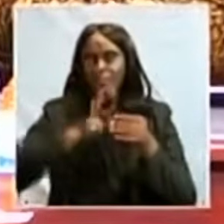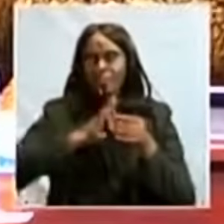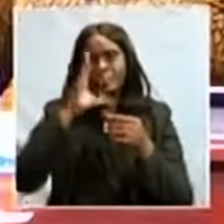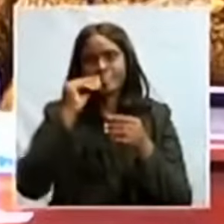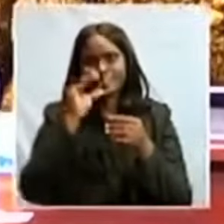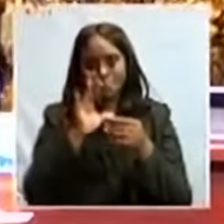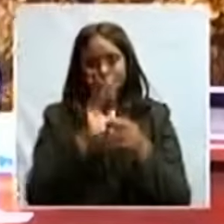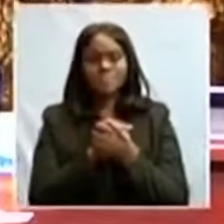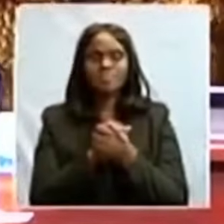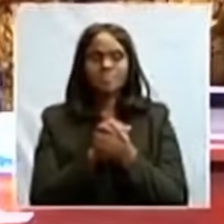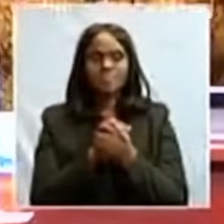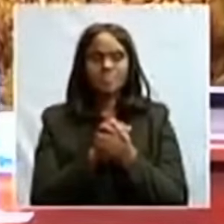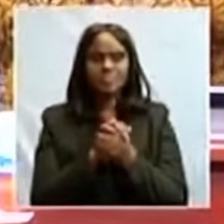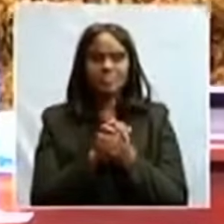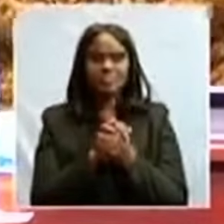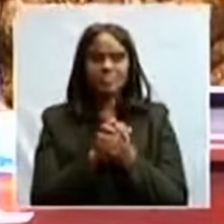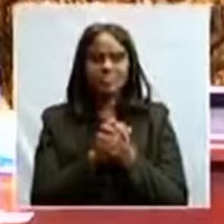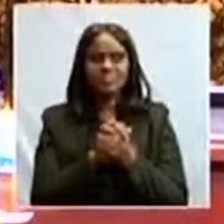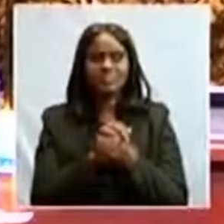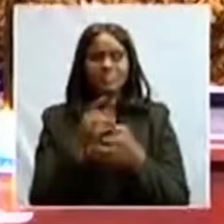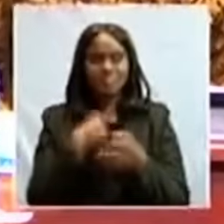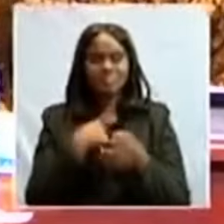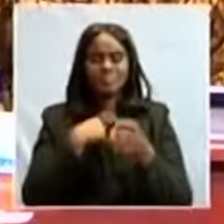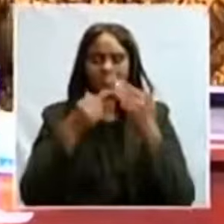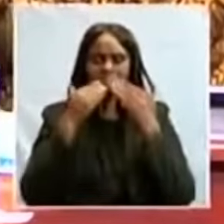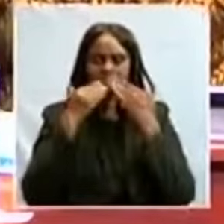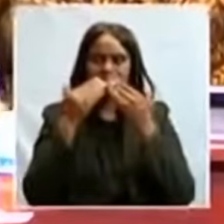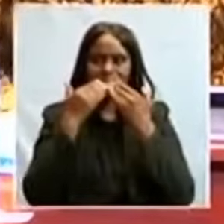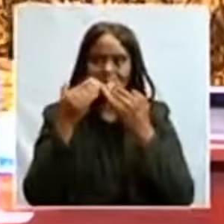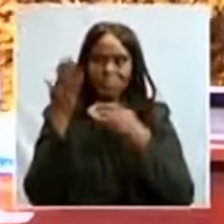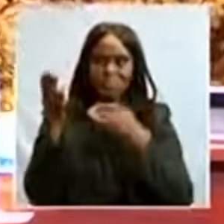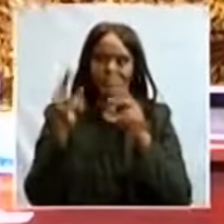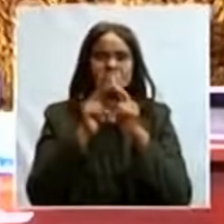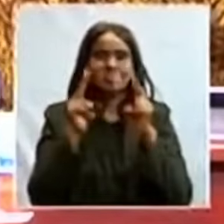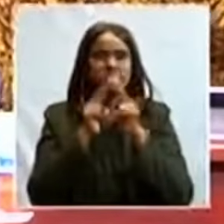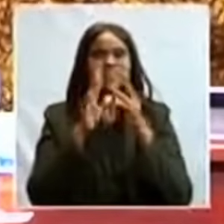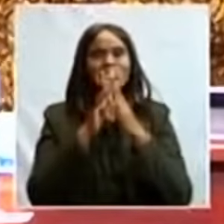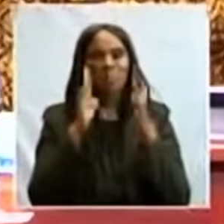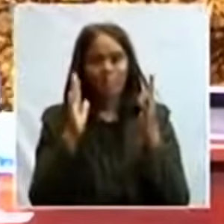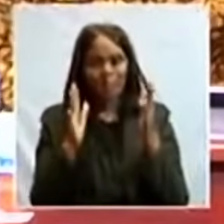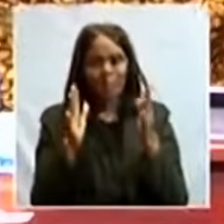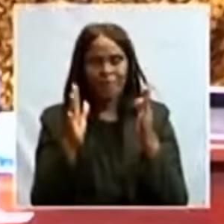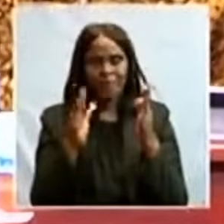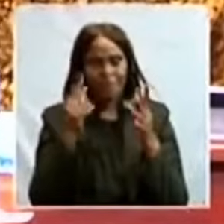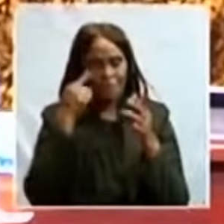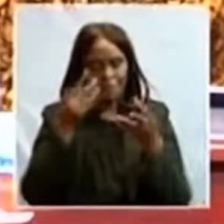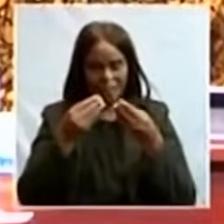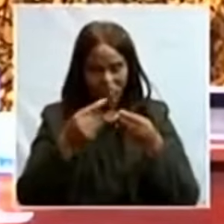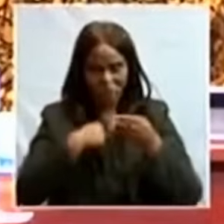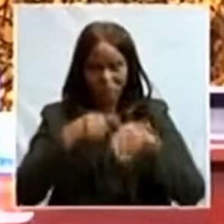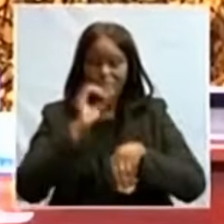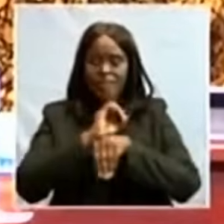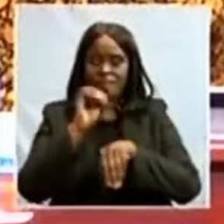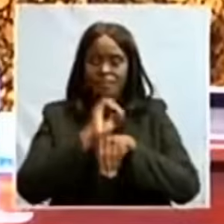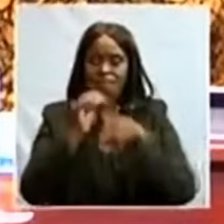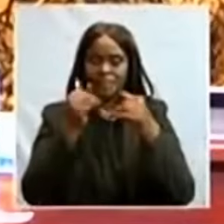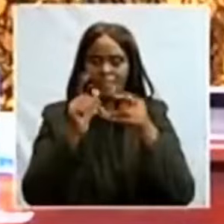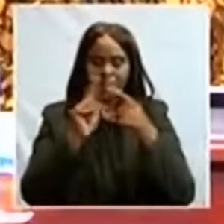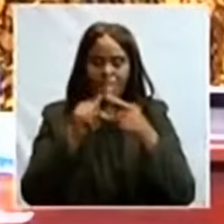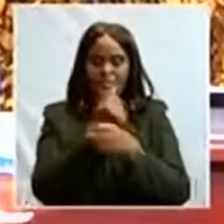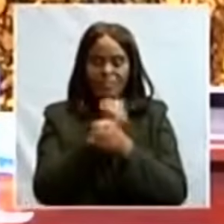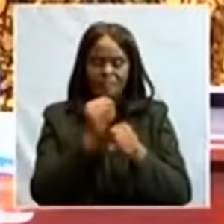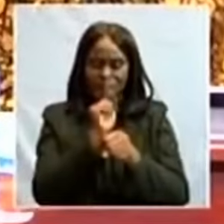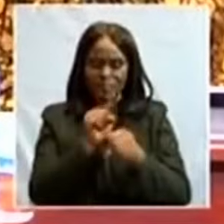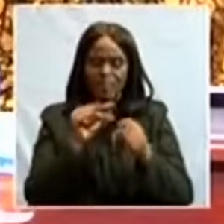Speaker, I wish to thank you most sincerely for giving me this opportunity to address